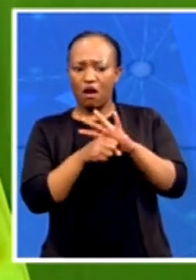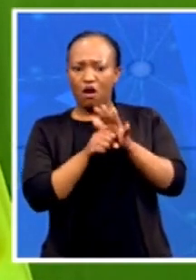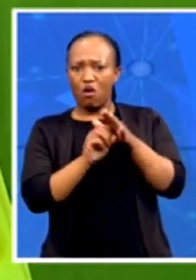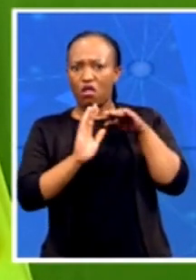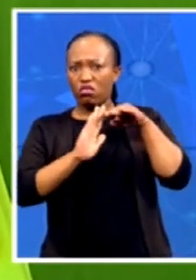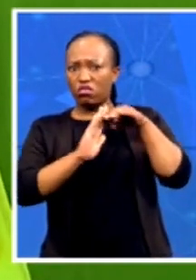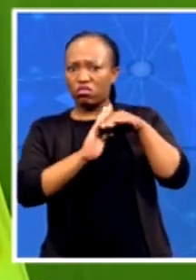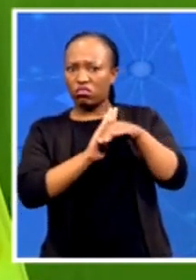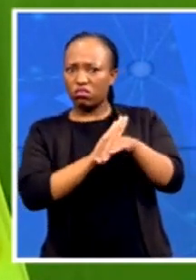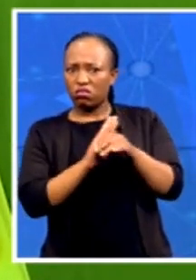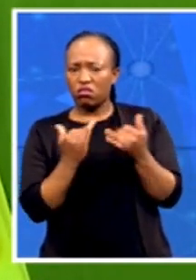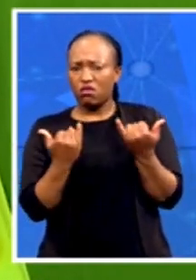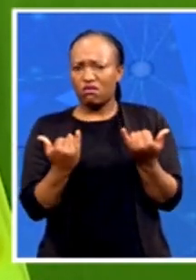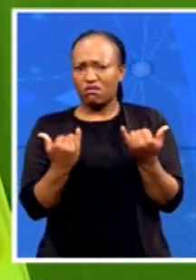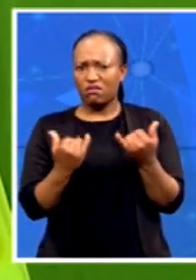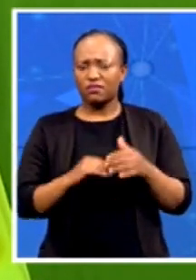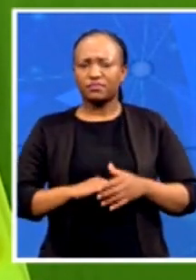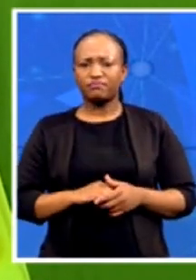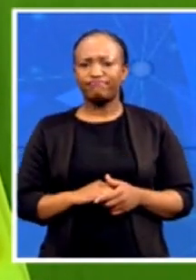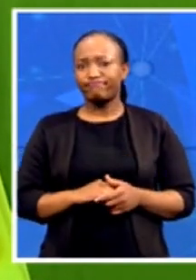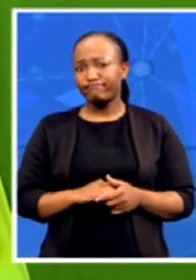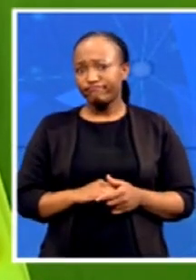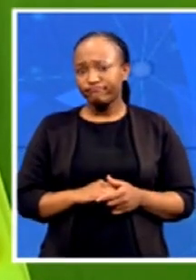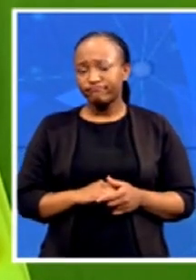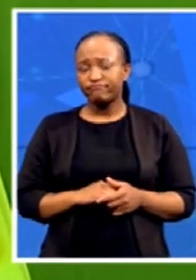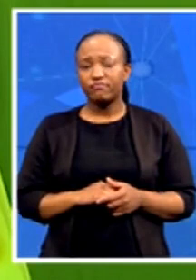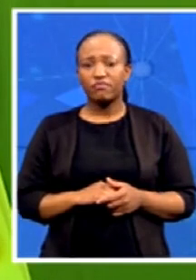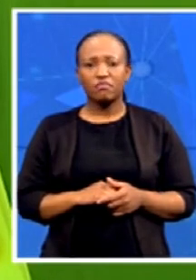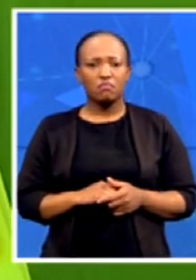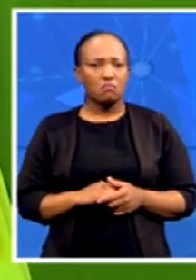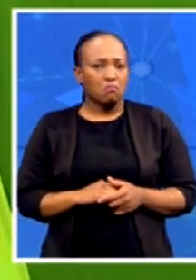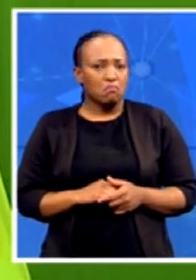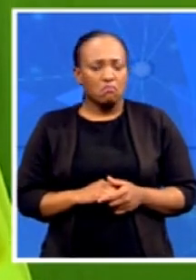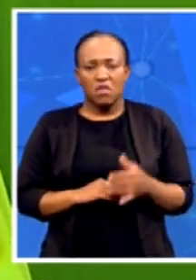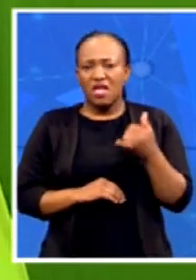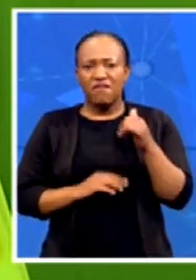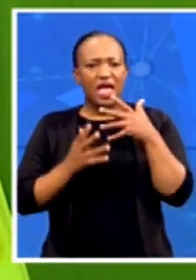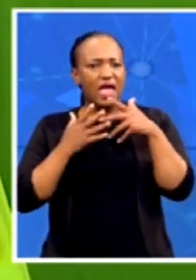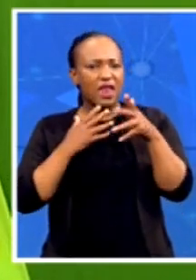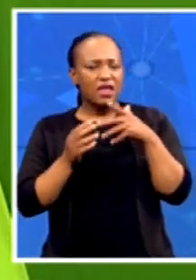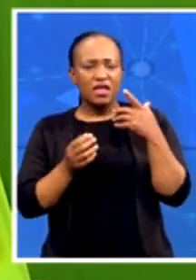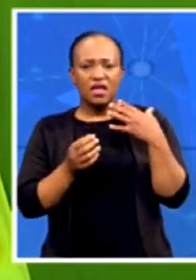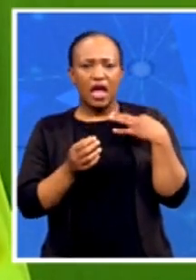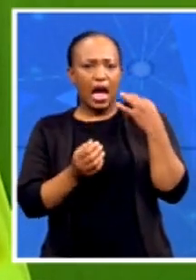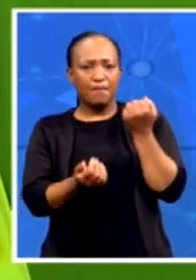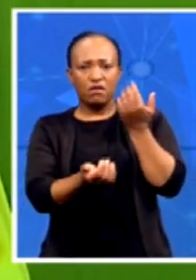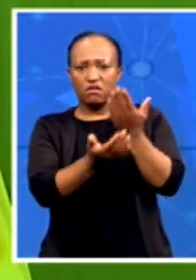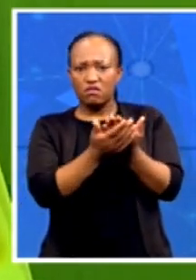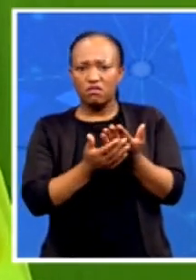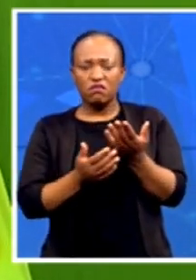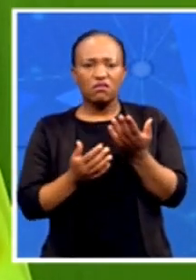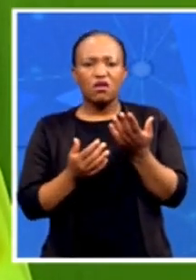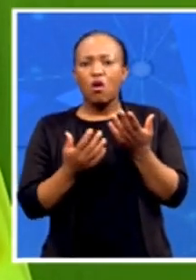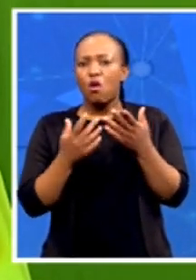And without really any application of their minds, because I have a feeling it looks